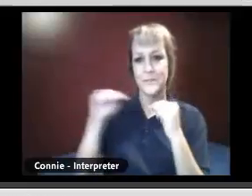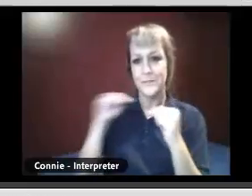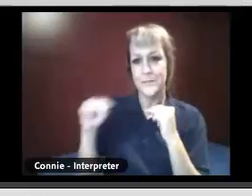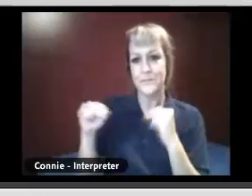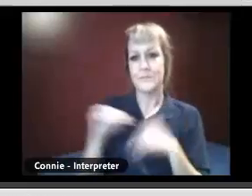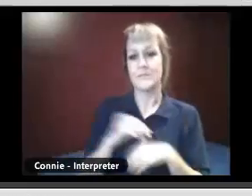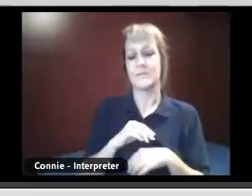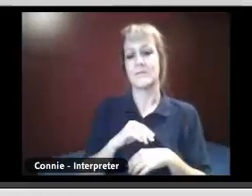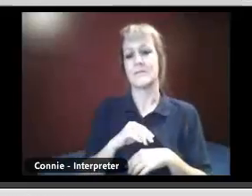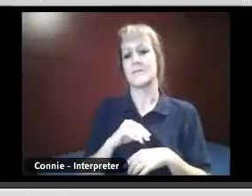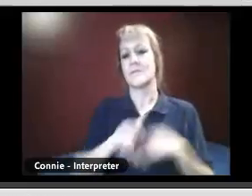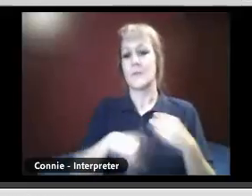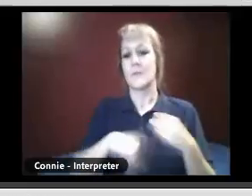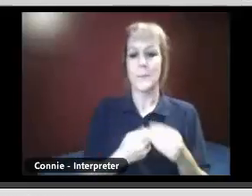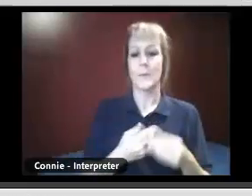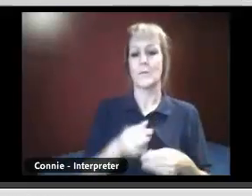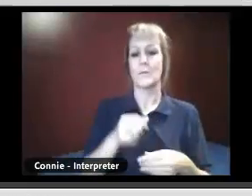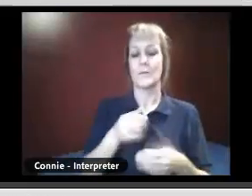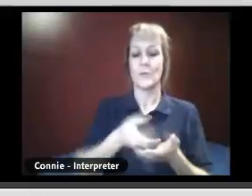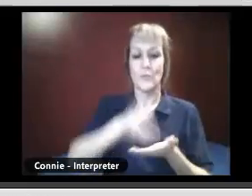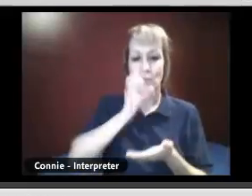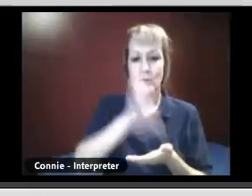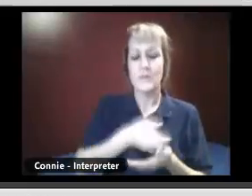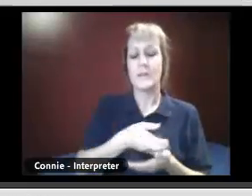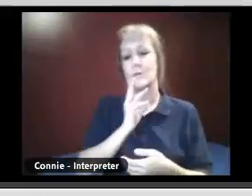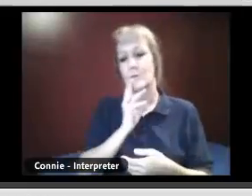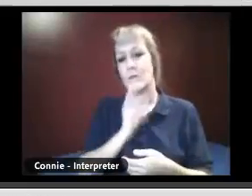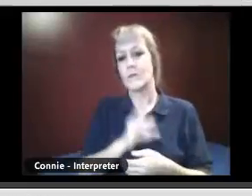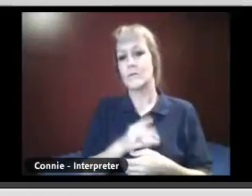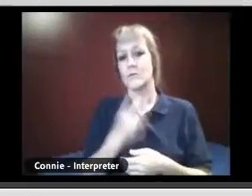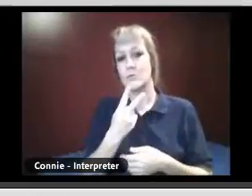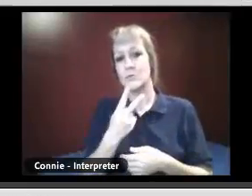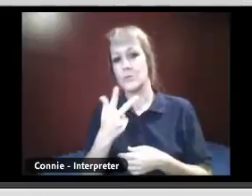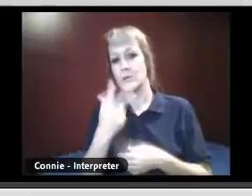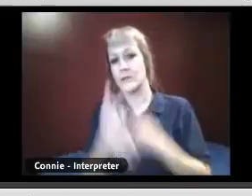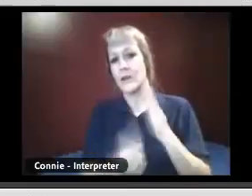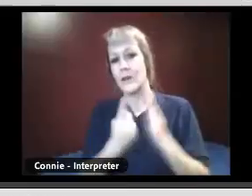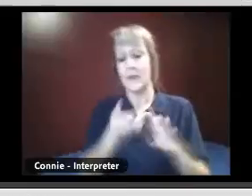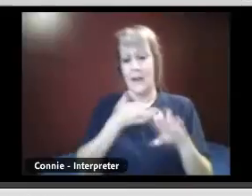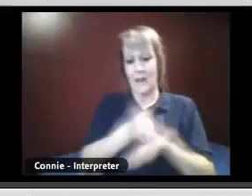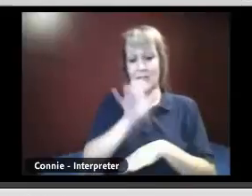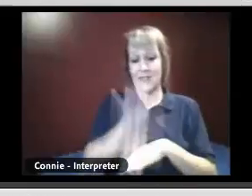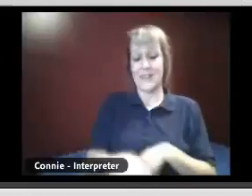and about 2 or 3 hours into the class, somebody said, "You need another bottle of water."